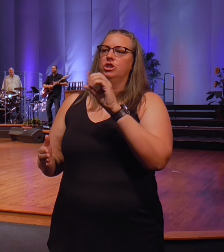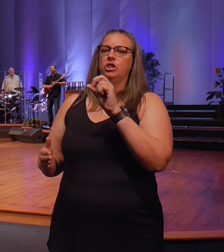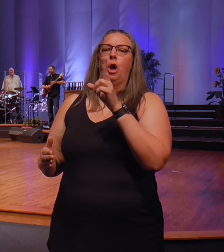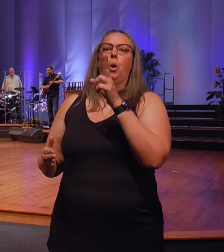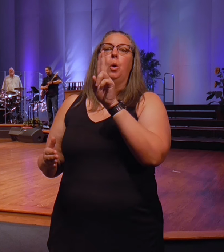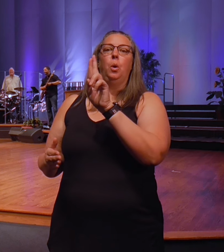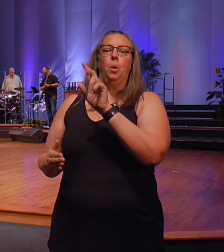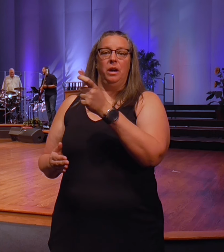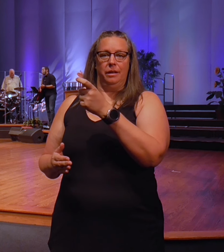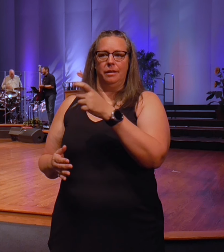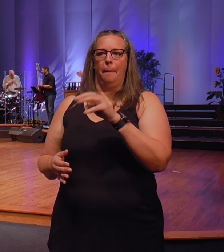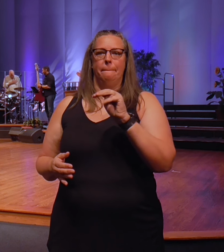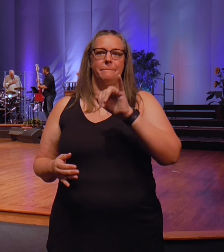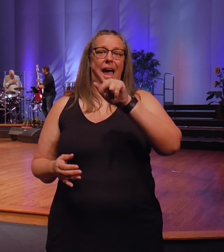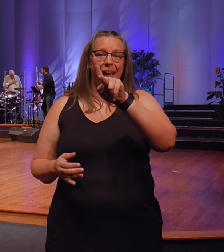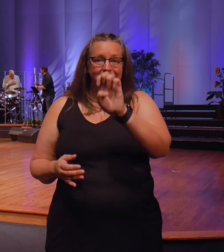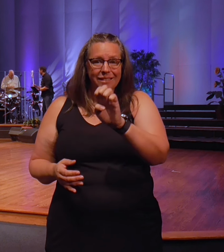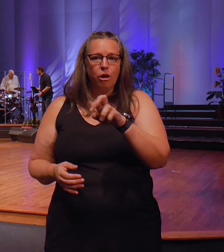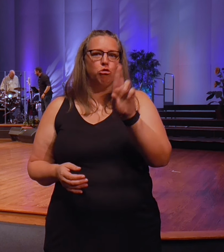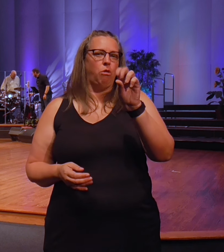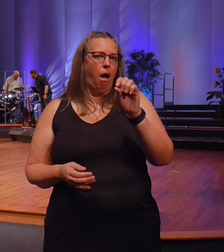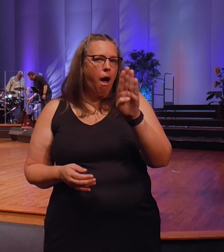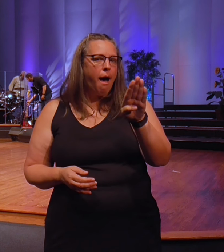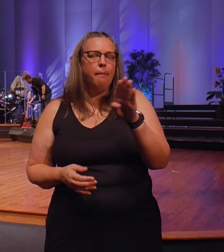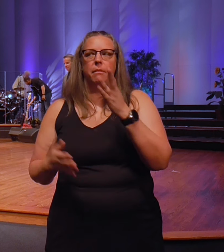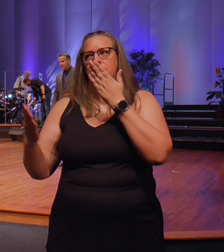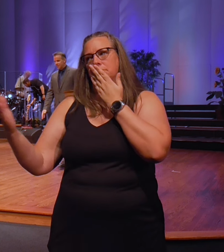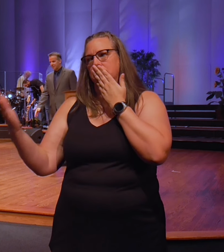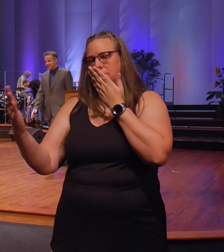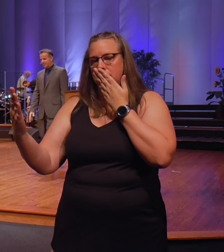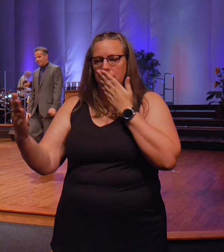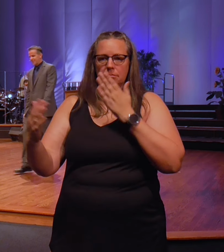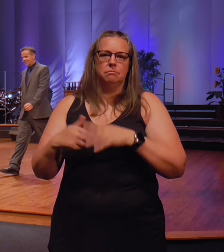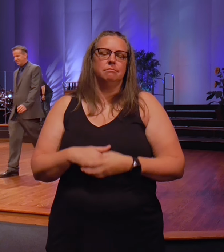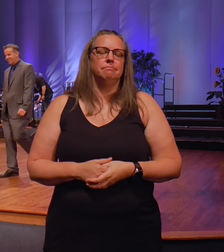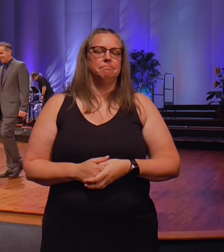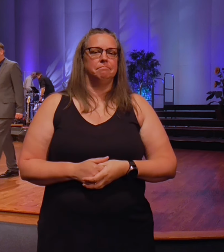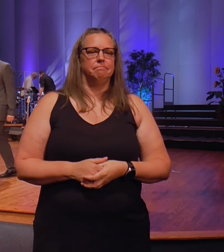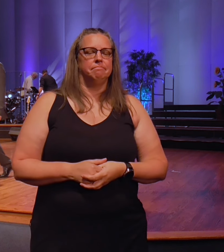Mike Marlier, Rob Lowe.